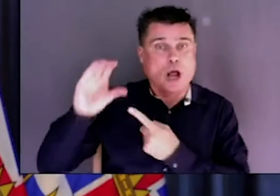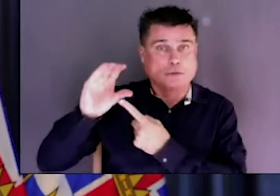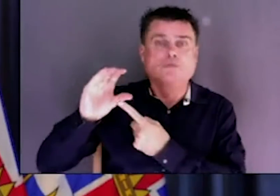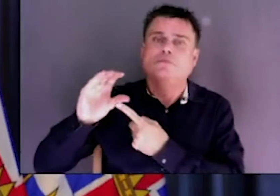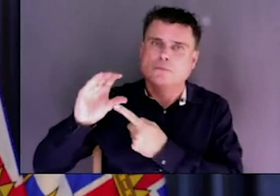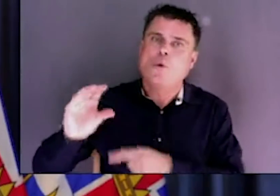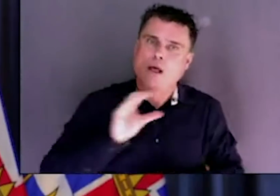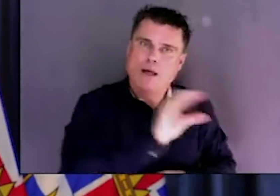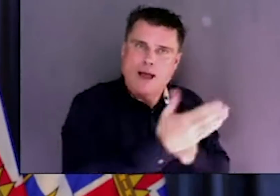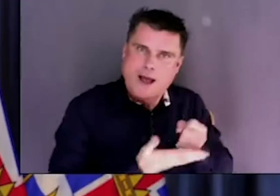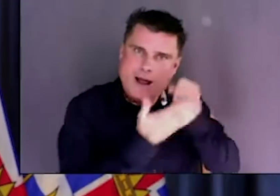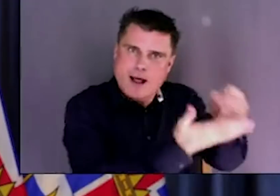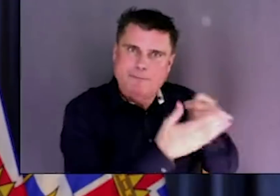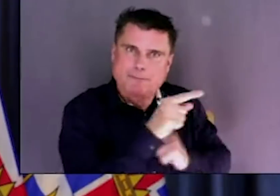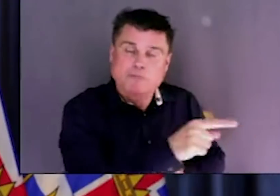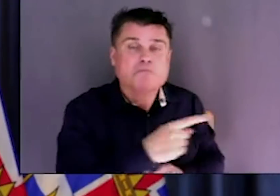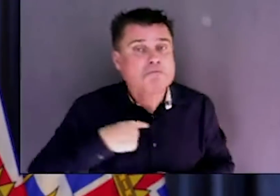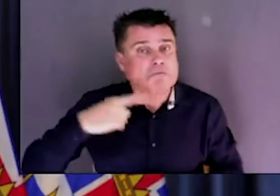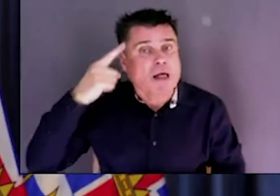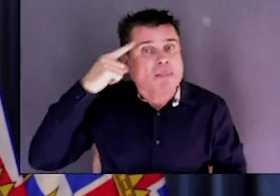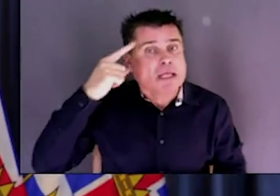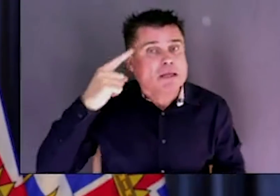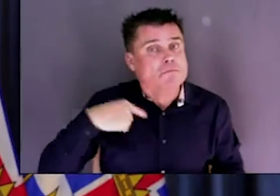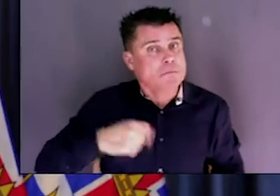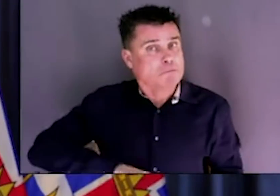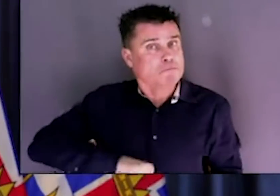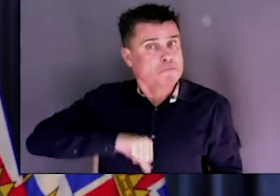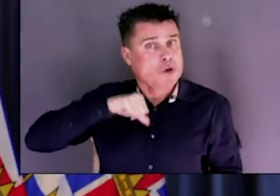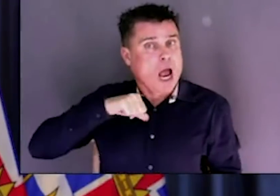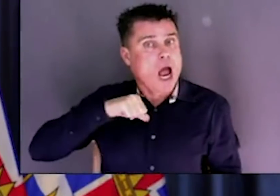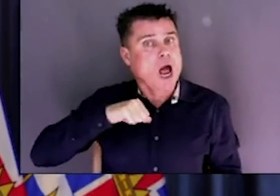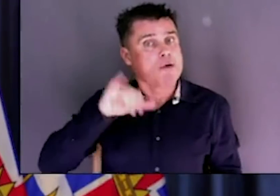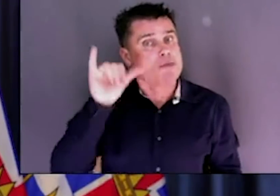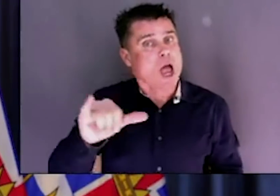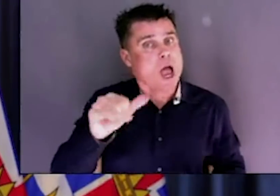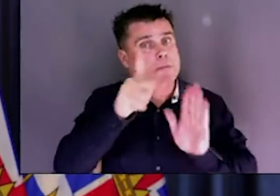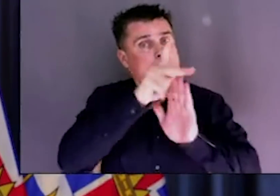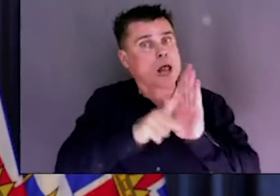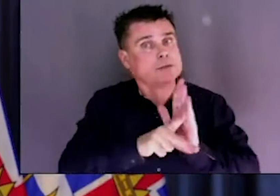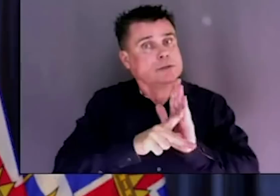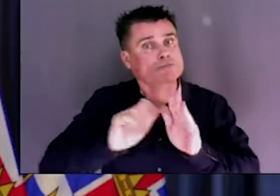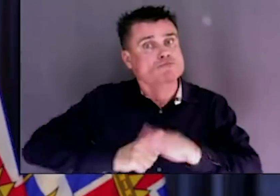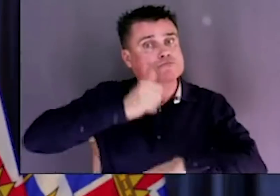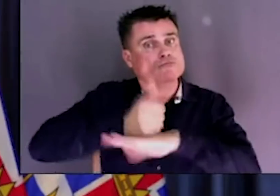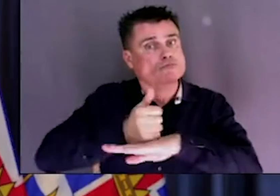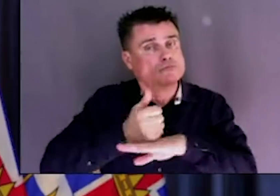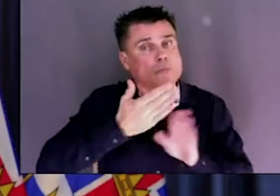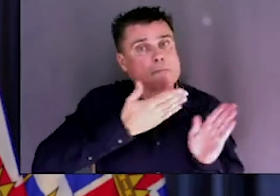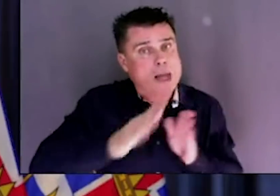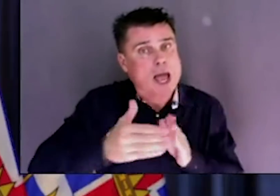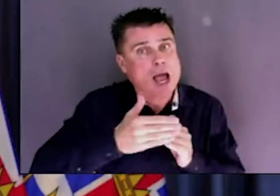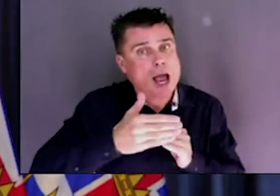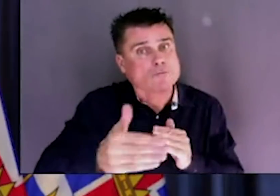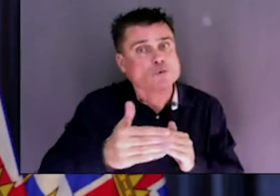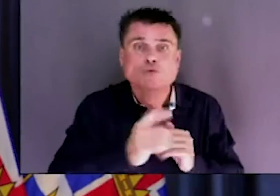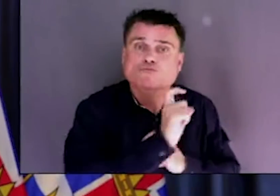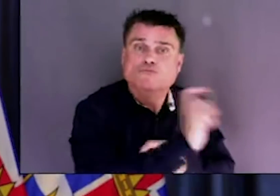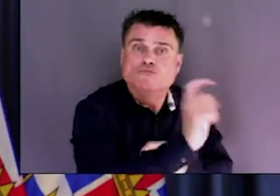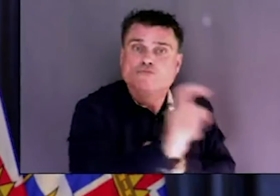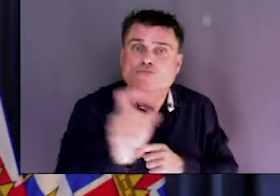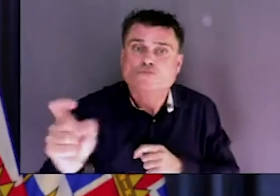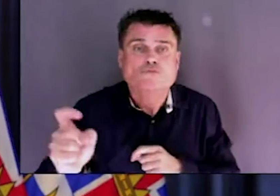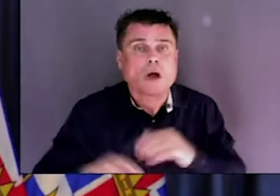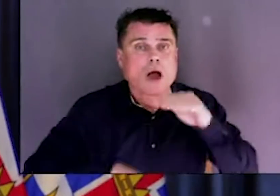government policy, and we're proud of it. Do you have a follow-up, Tom? Yeah, the business relief fund